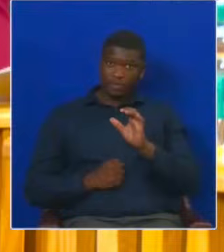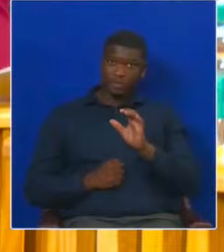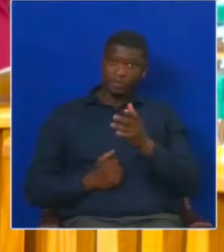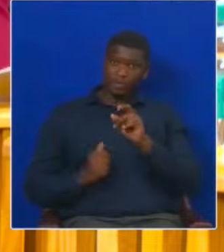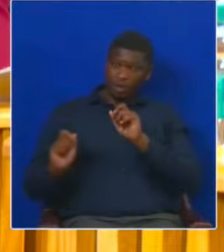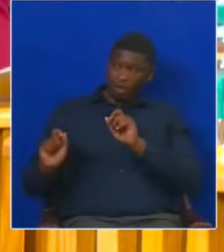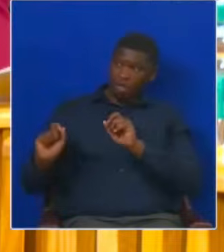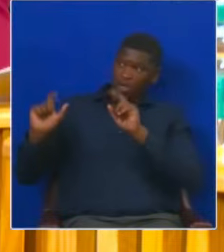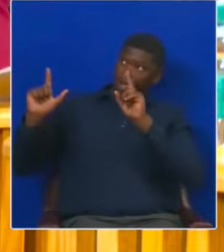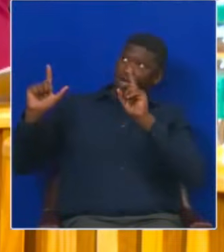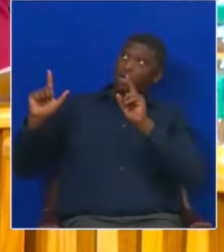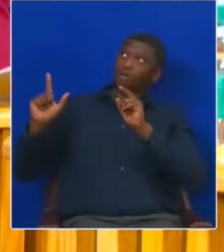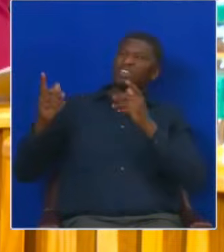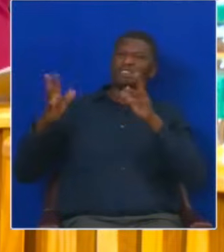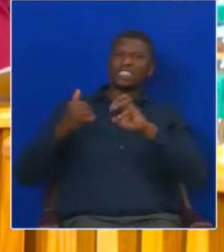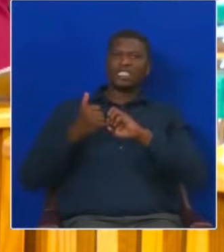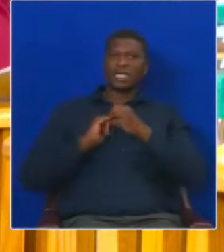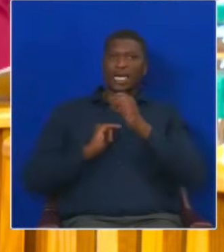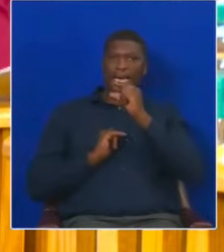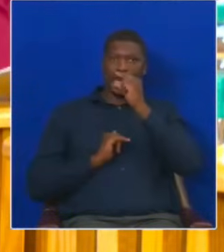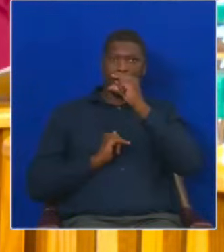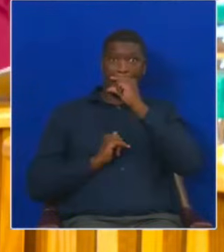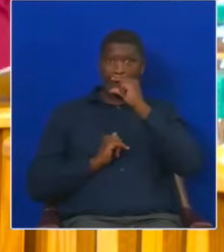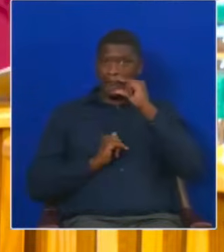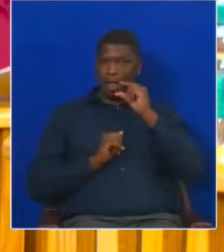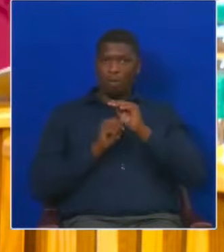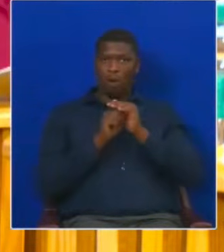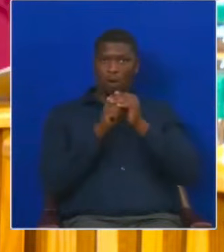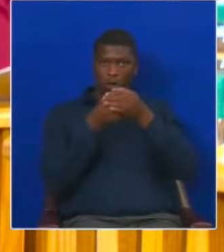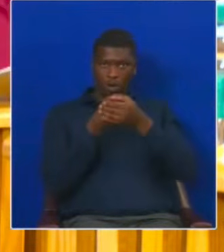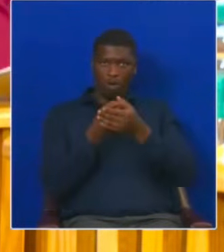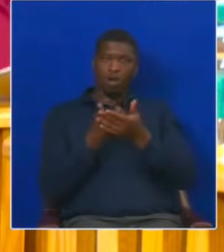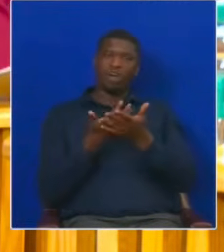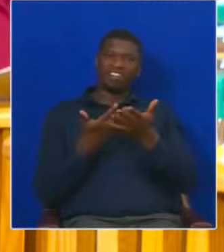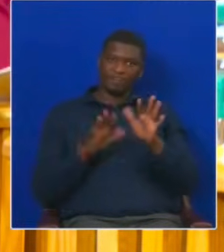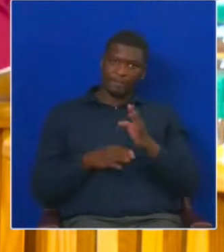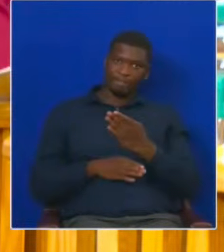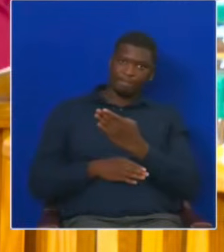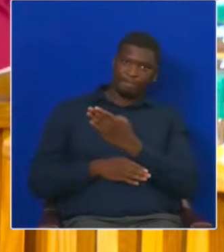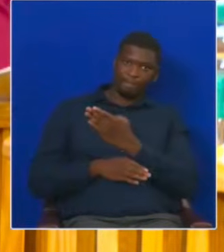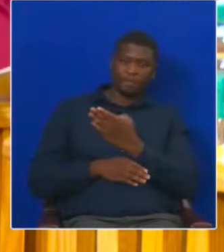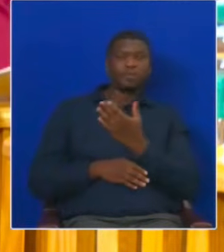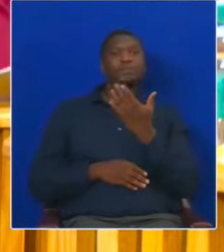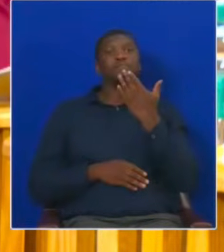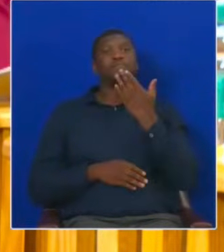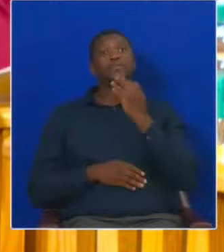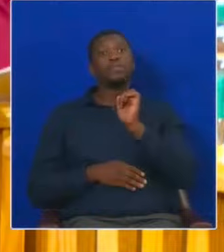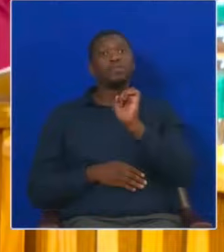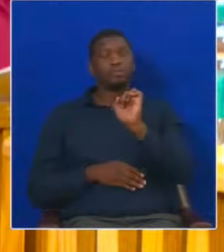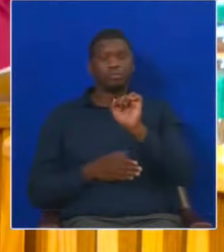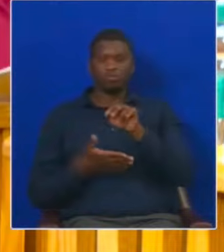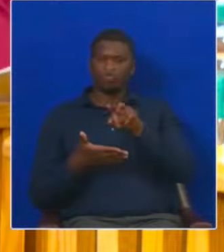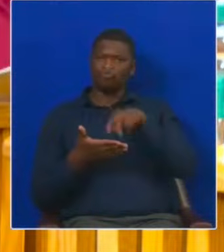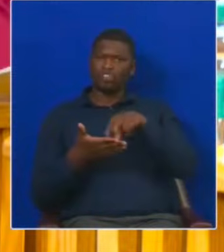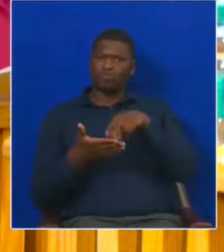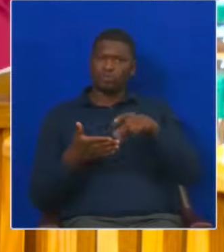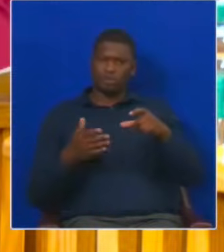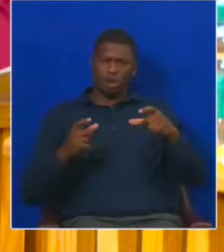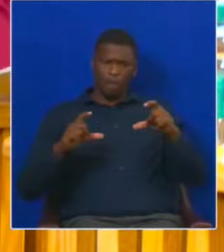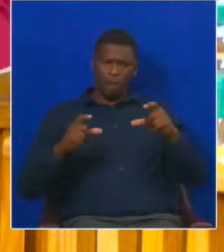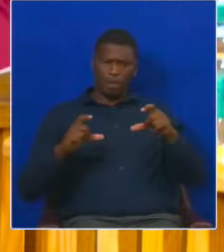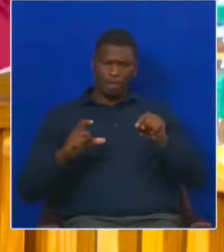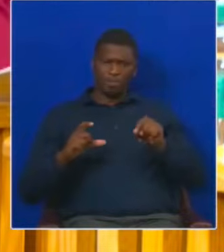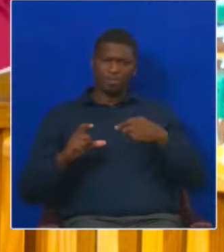deponent to that affidavit, but could you please read the title